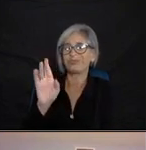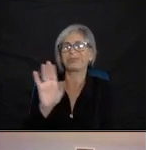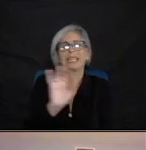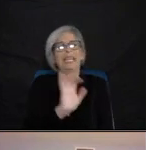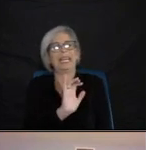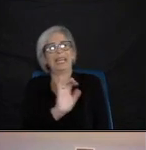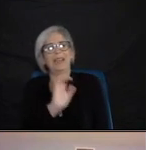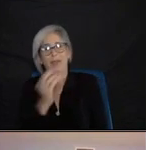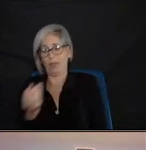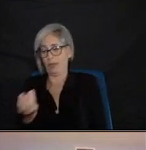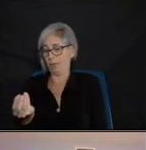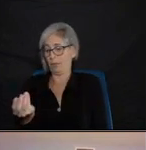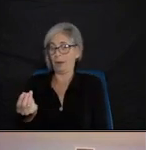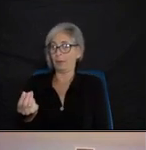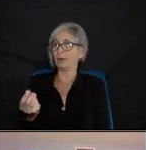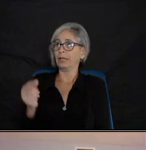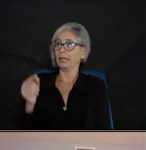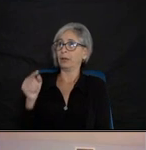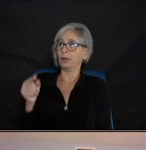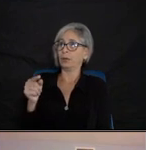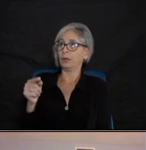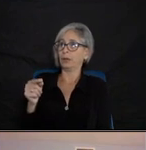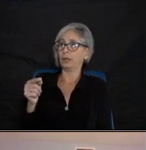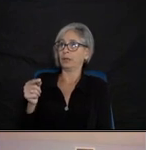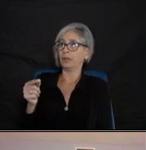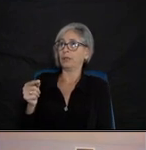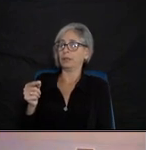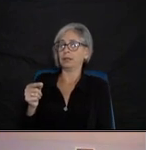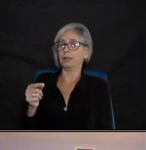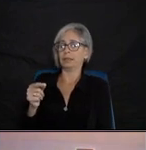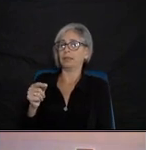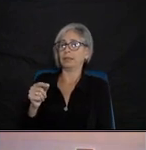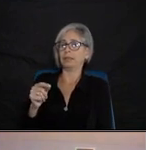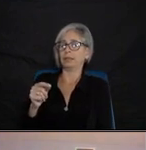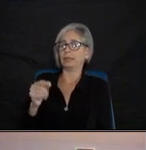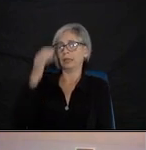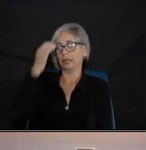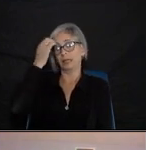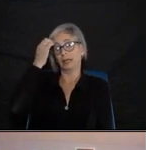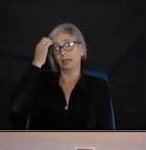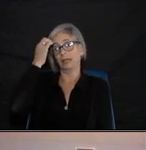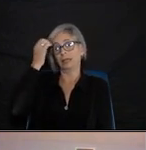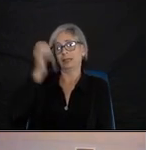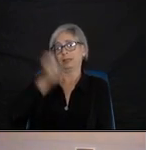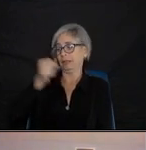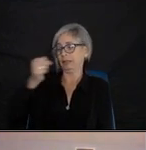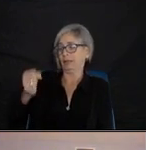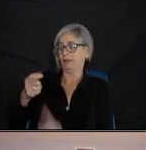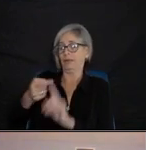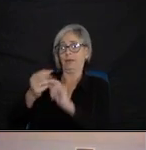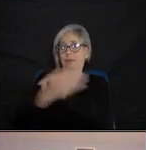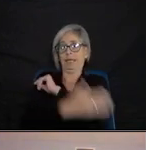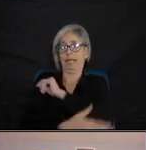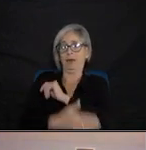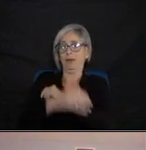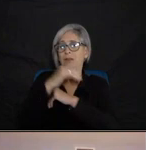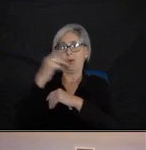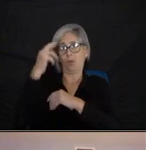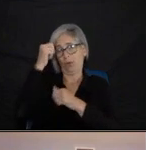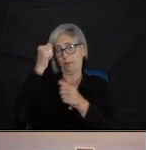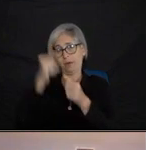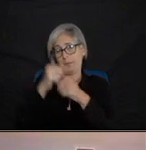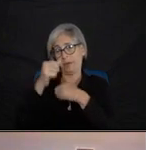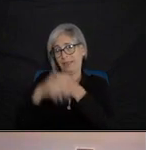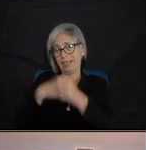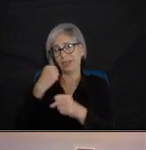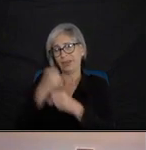The property was conveyed to the city. Most of the property was conveyed to the city by the county. I don't recall the year. It was